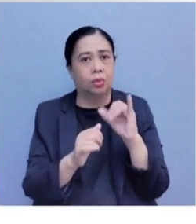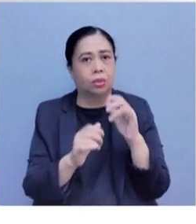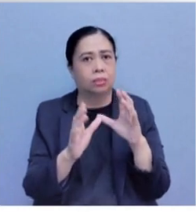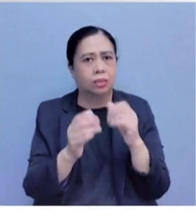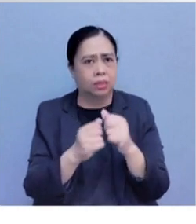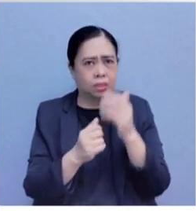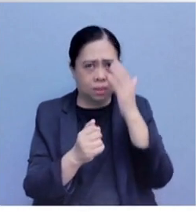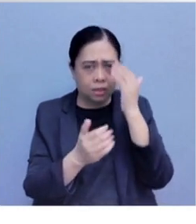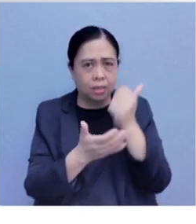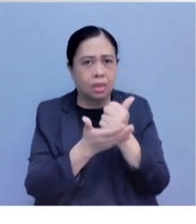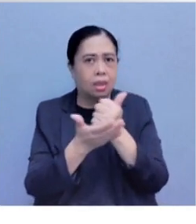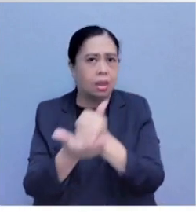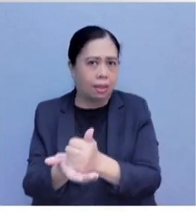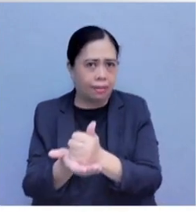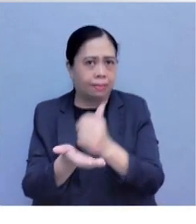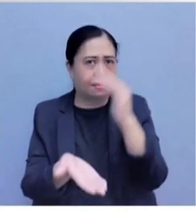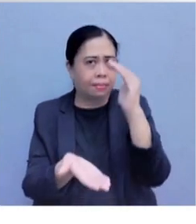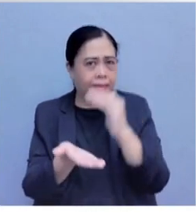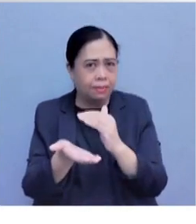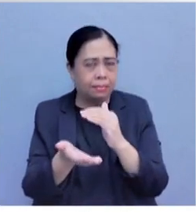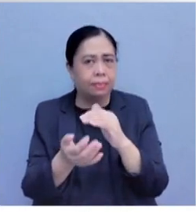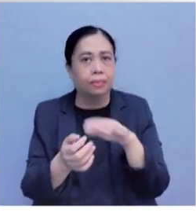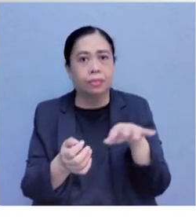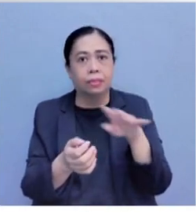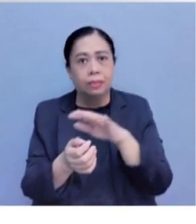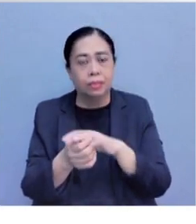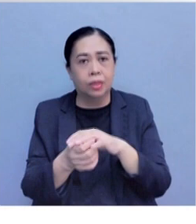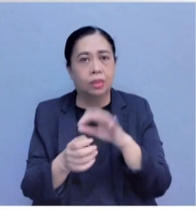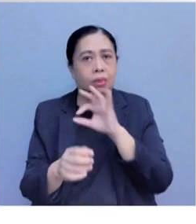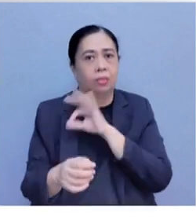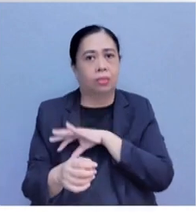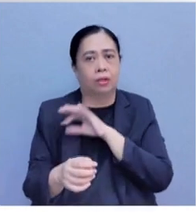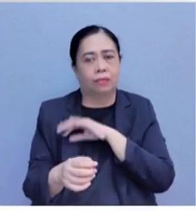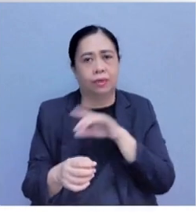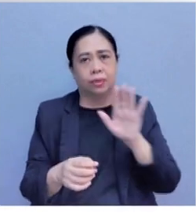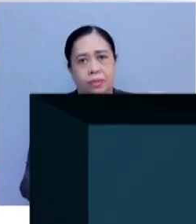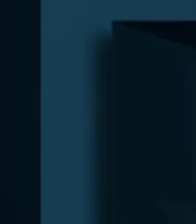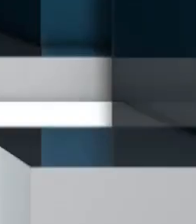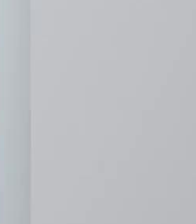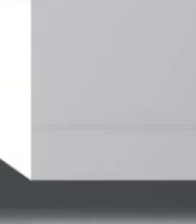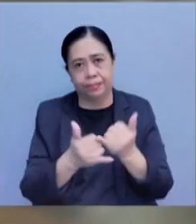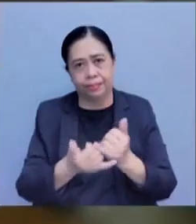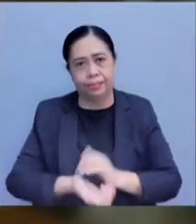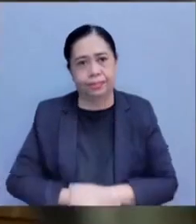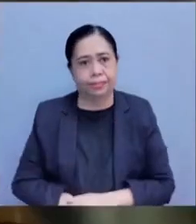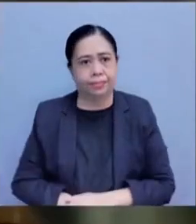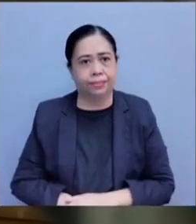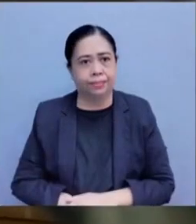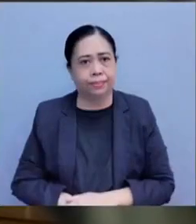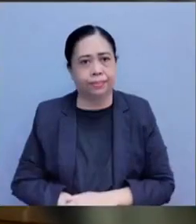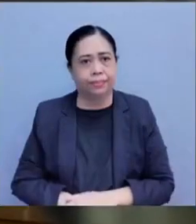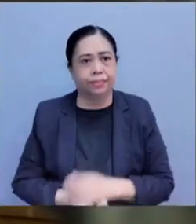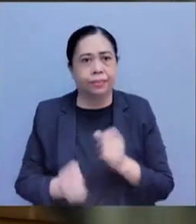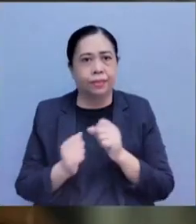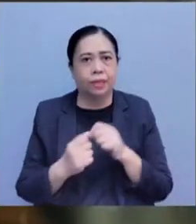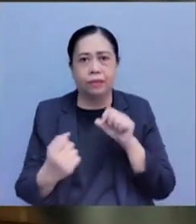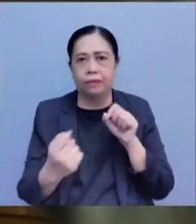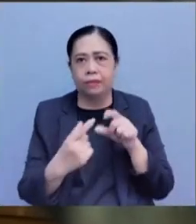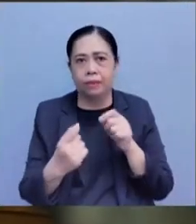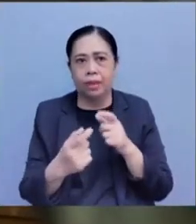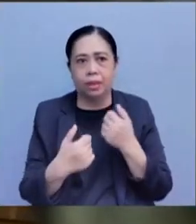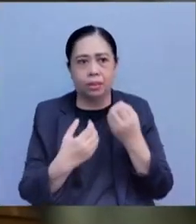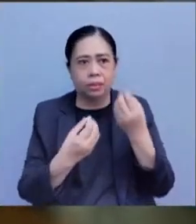curb domestic fuel costs by cutting their profit margins. I've also gotten some feedback from some of our